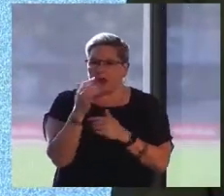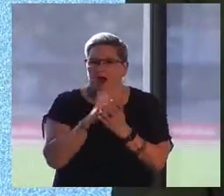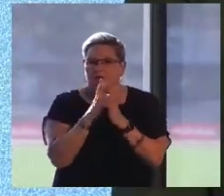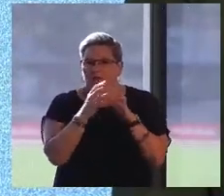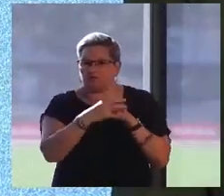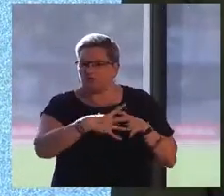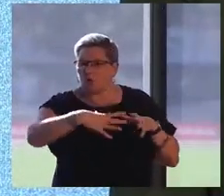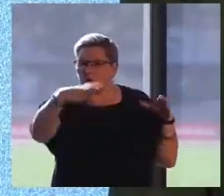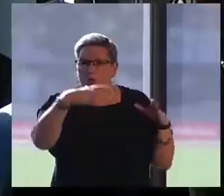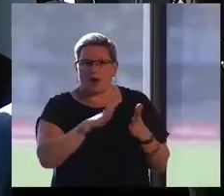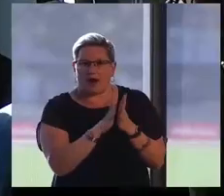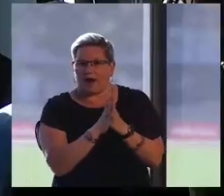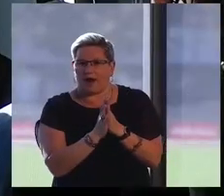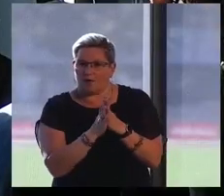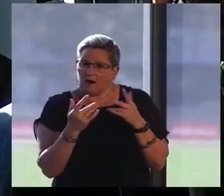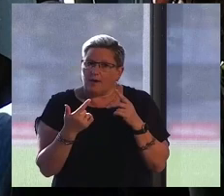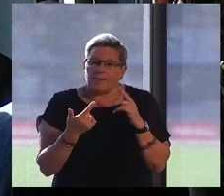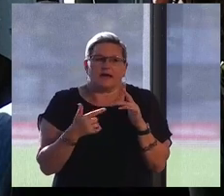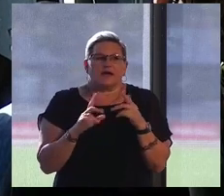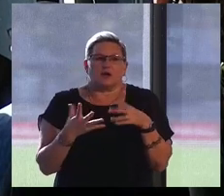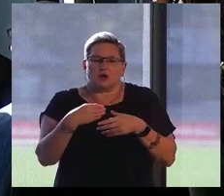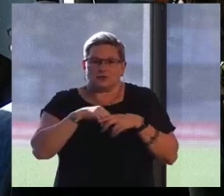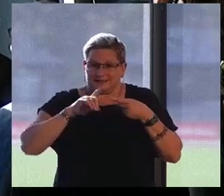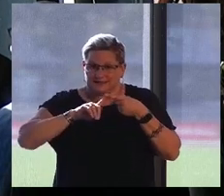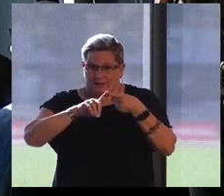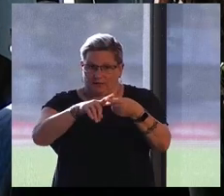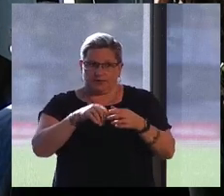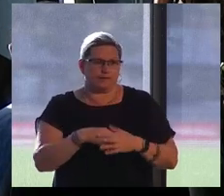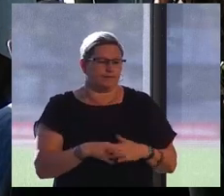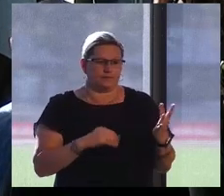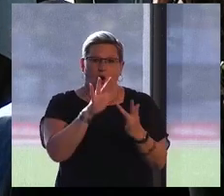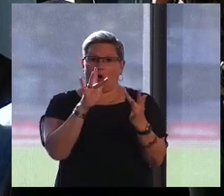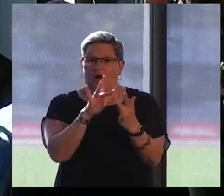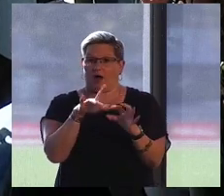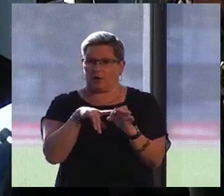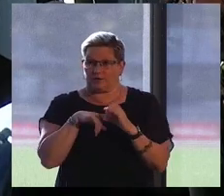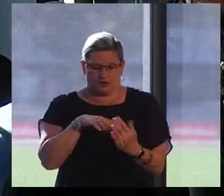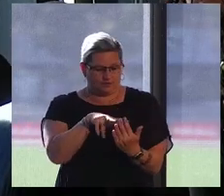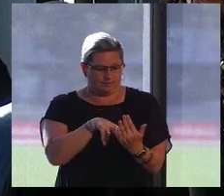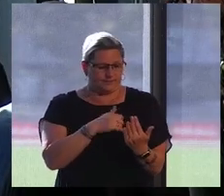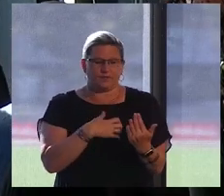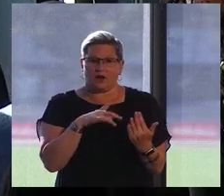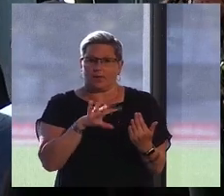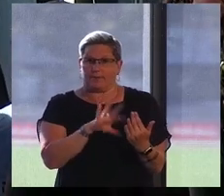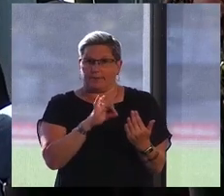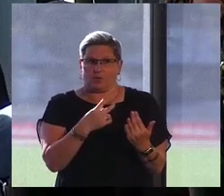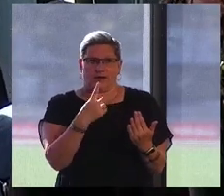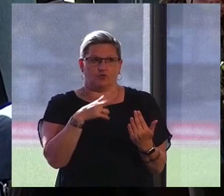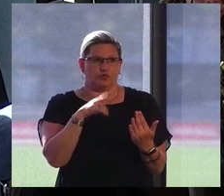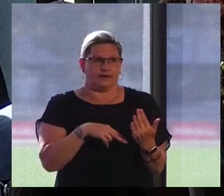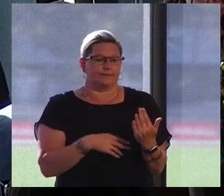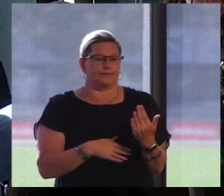happen? We've had a few questions come in from online, so just going to read one of those now. This is from